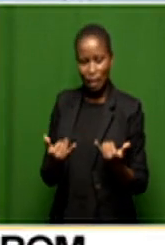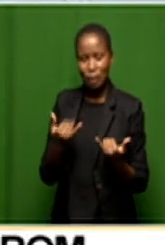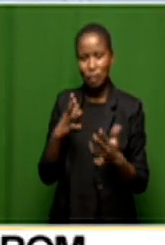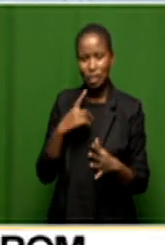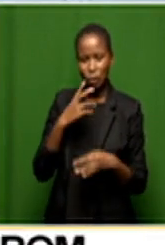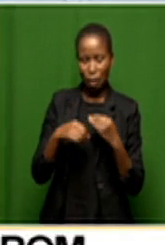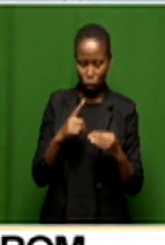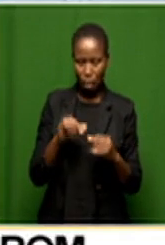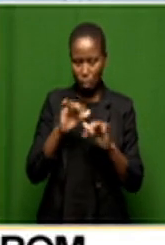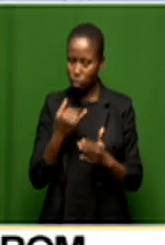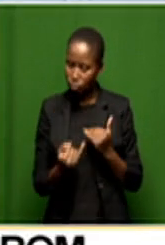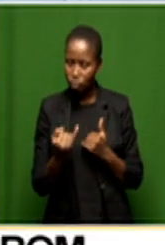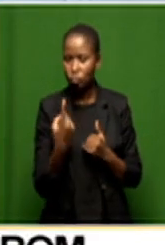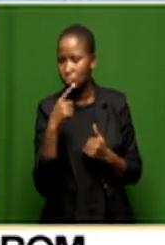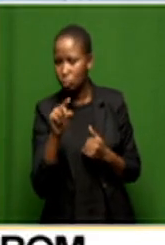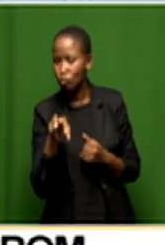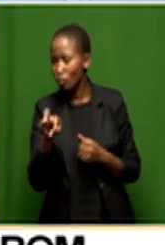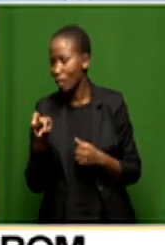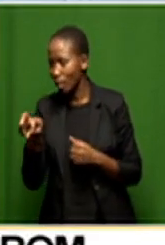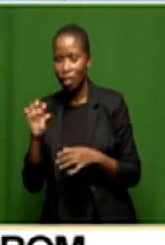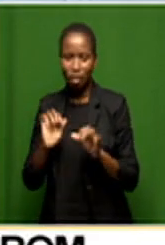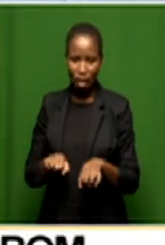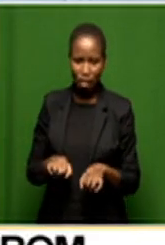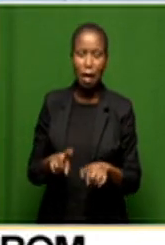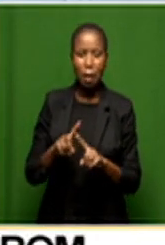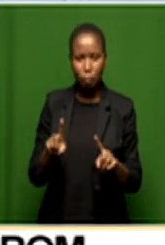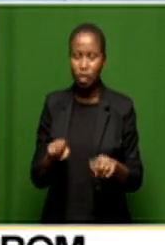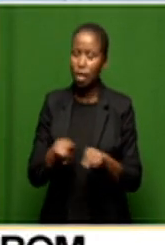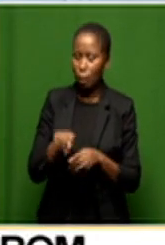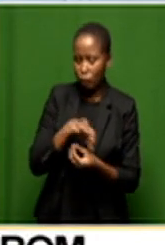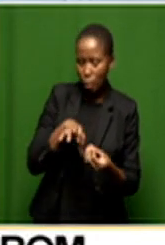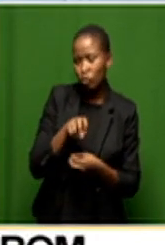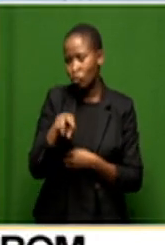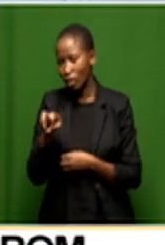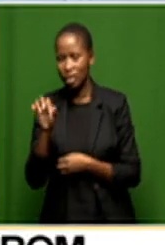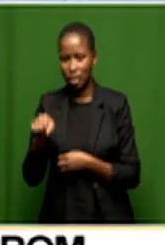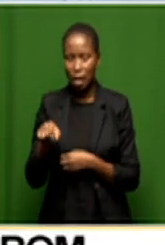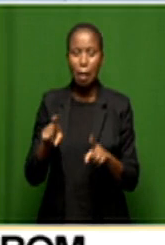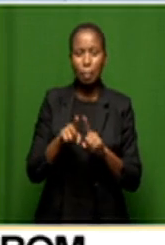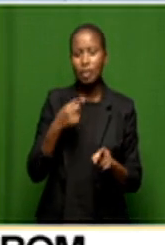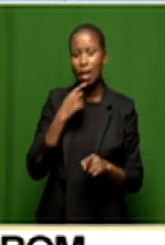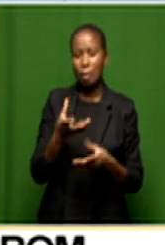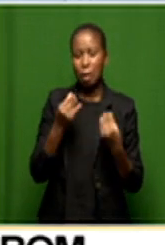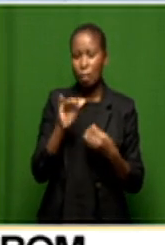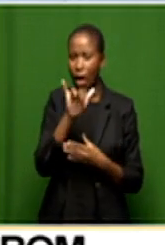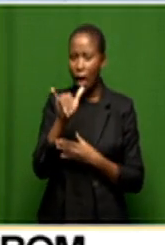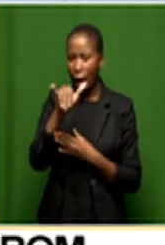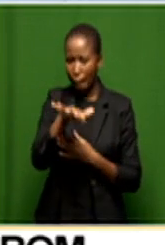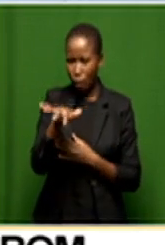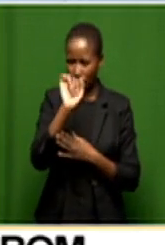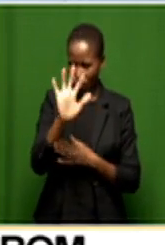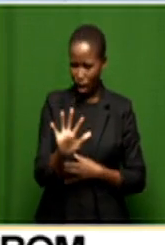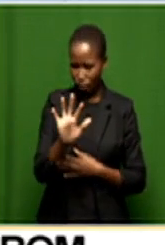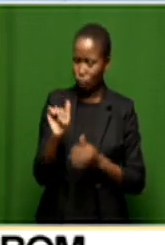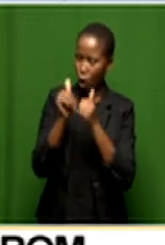on domestic travel. But we understand that, some of the other airports, 5 airports, are open as well